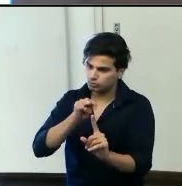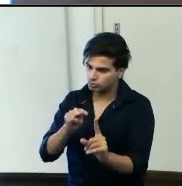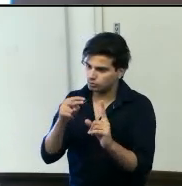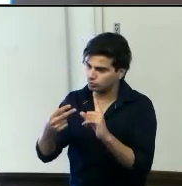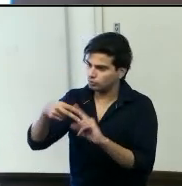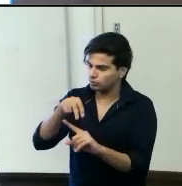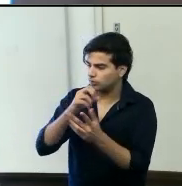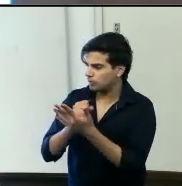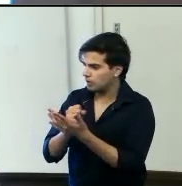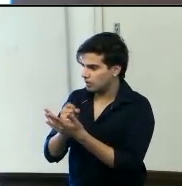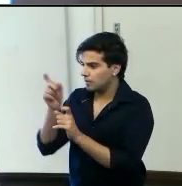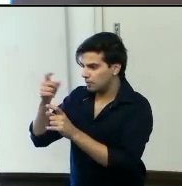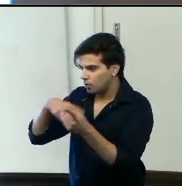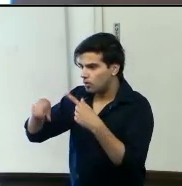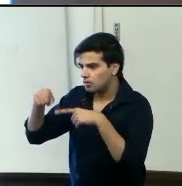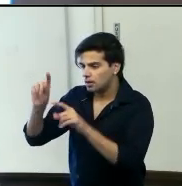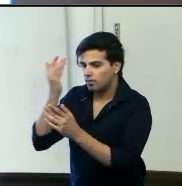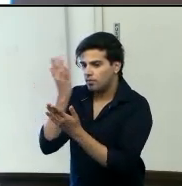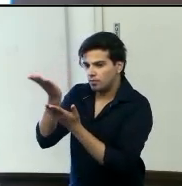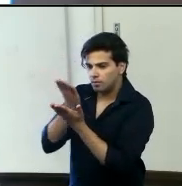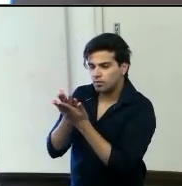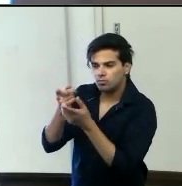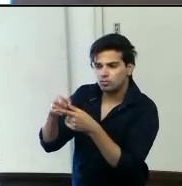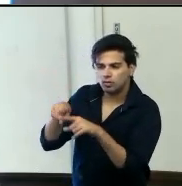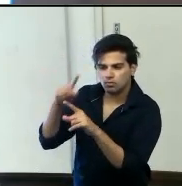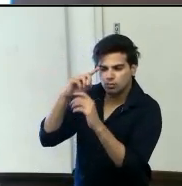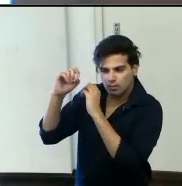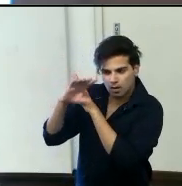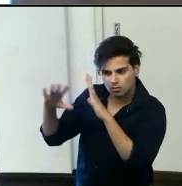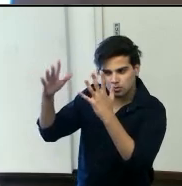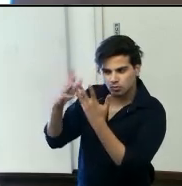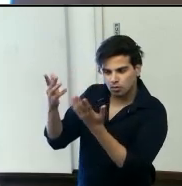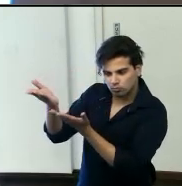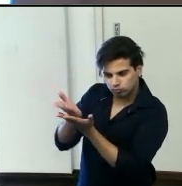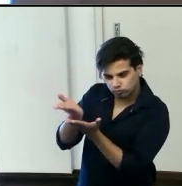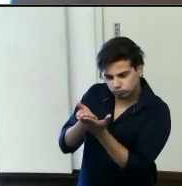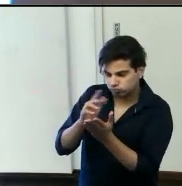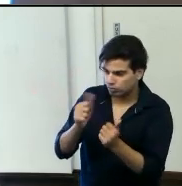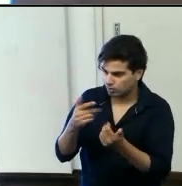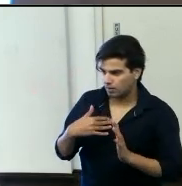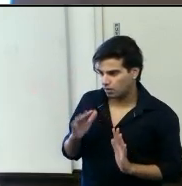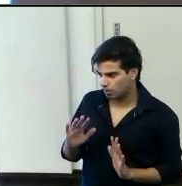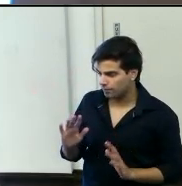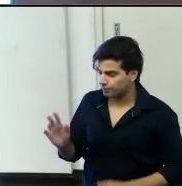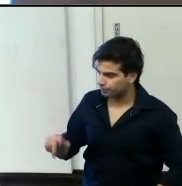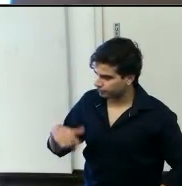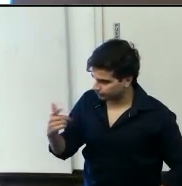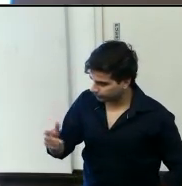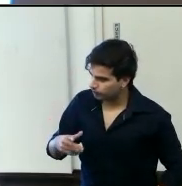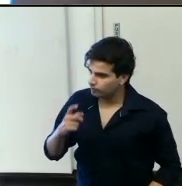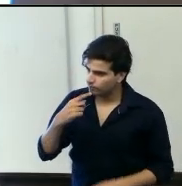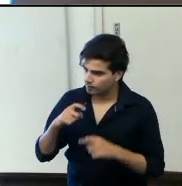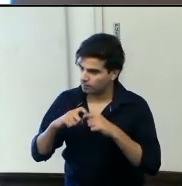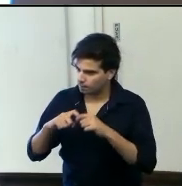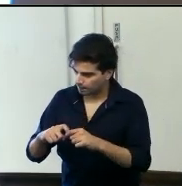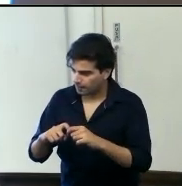then viewers can bring in their own interpretations and readings. And yeah. And the stories that you